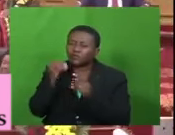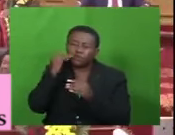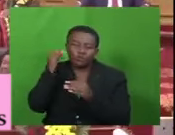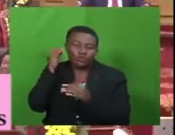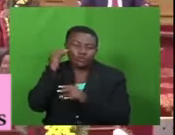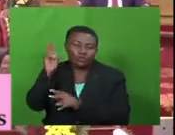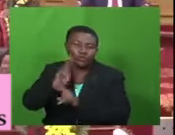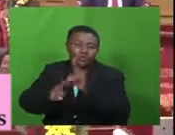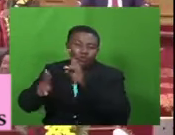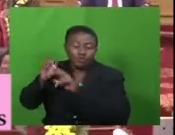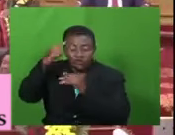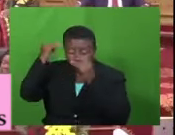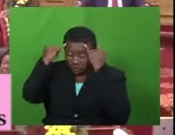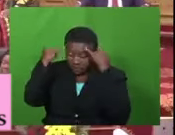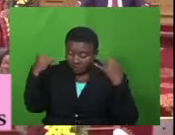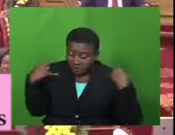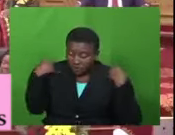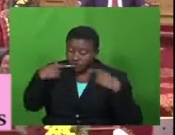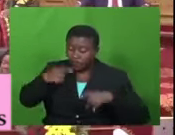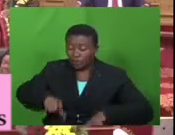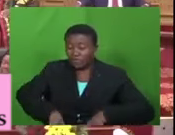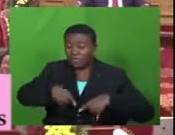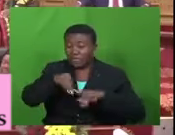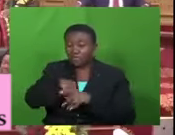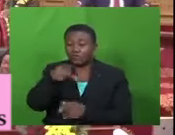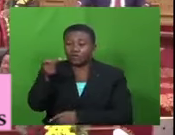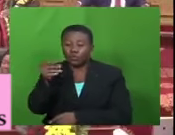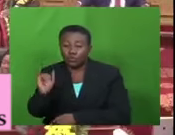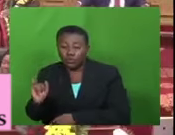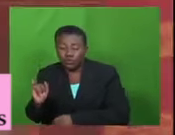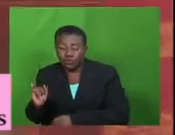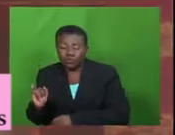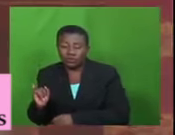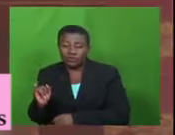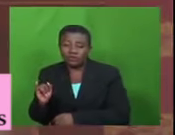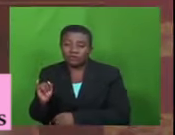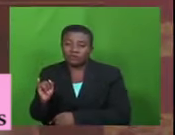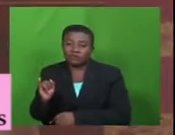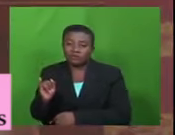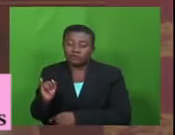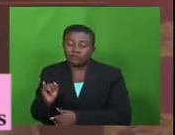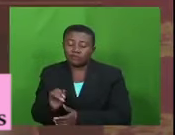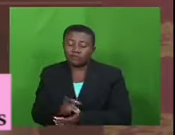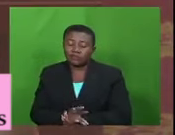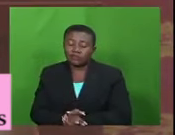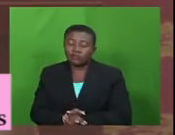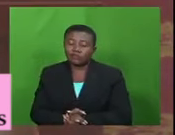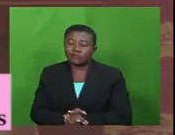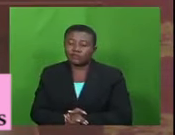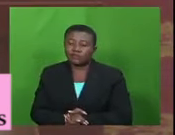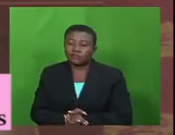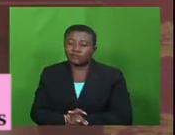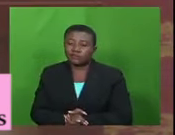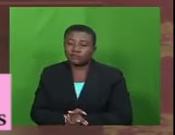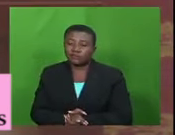based in Kumasi, who are mandated to handle appeals from the northern part of the country.